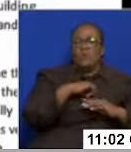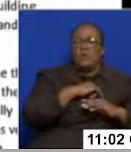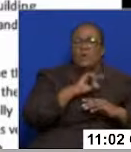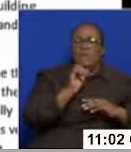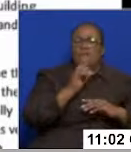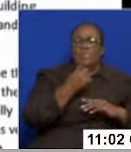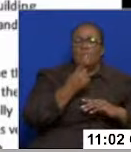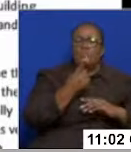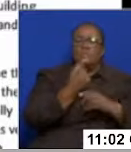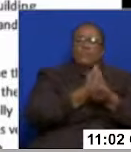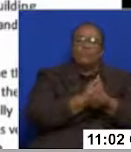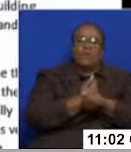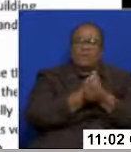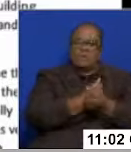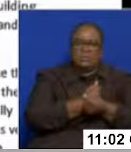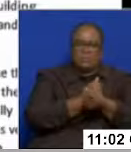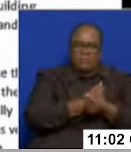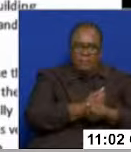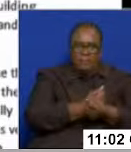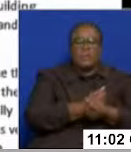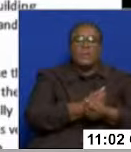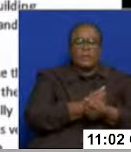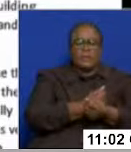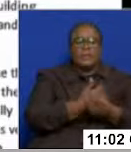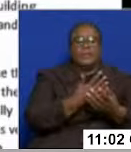call. Constable Stolz informed me that a